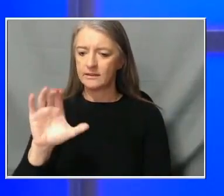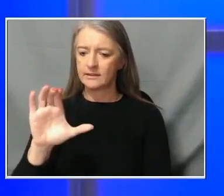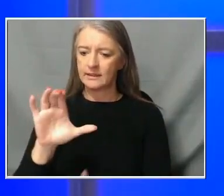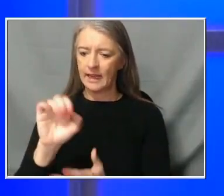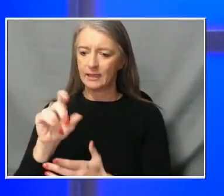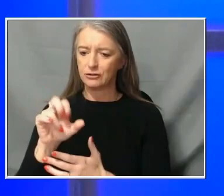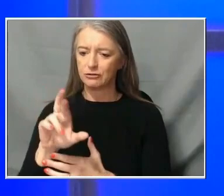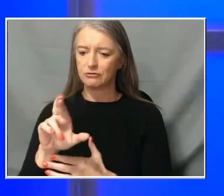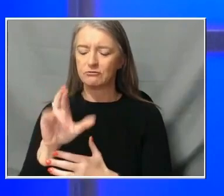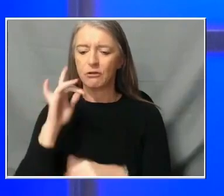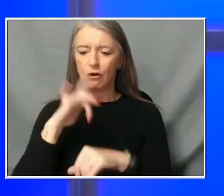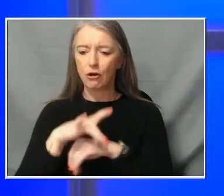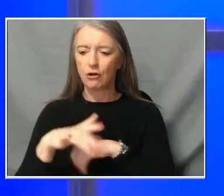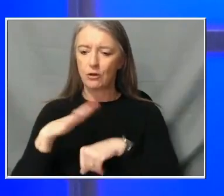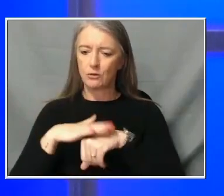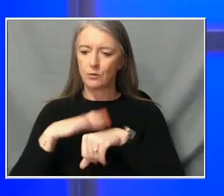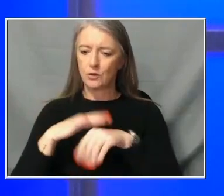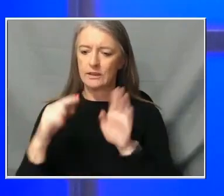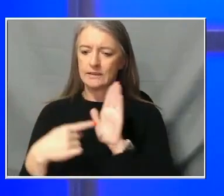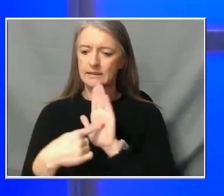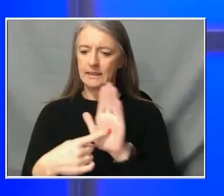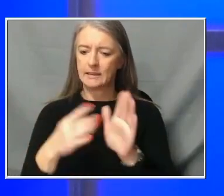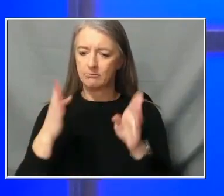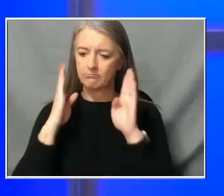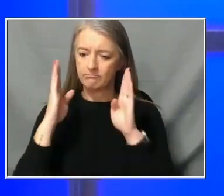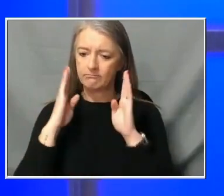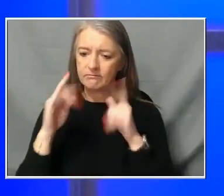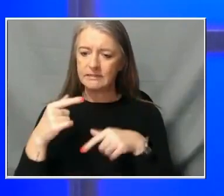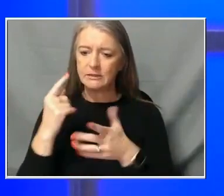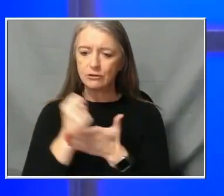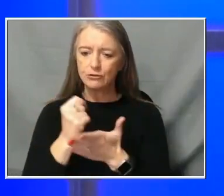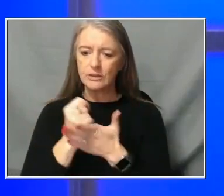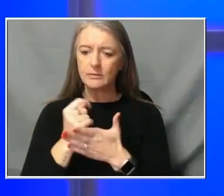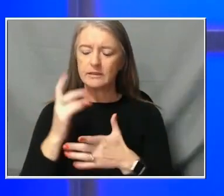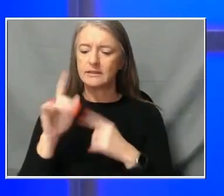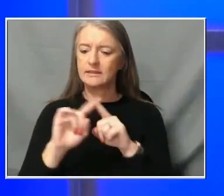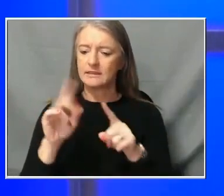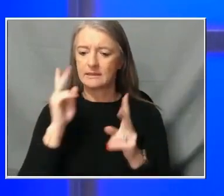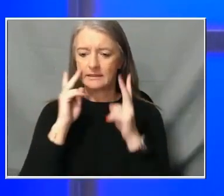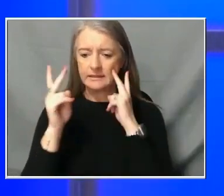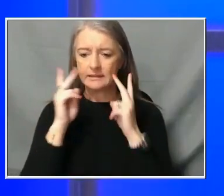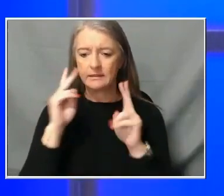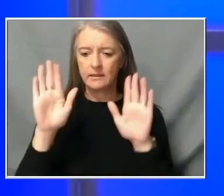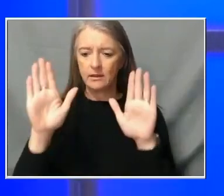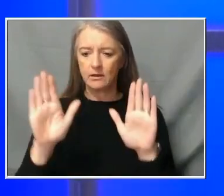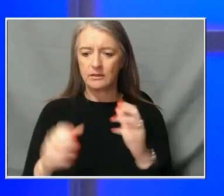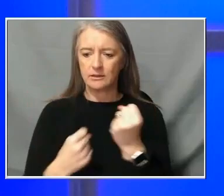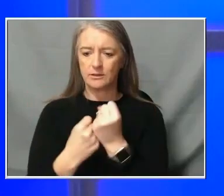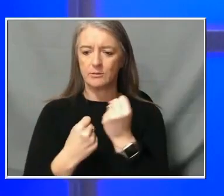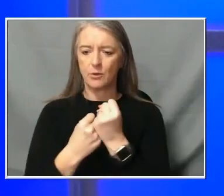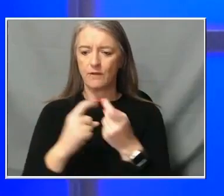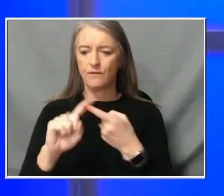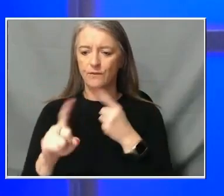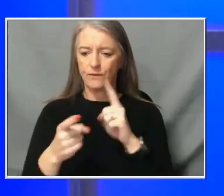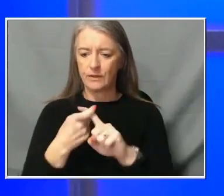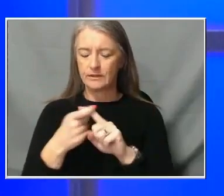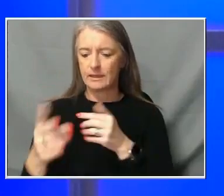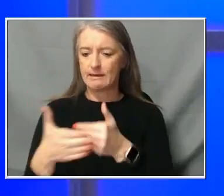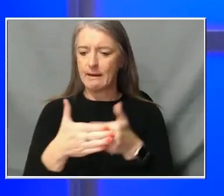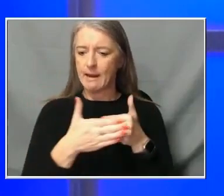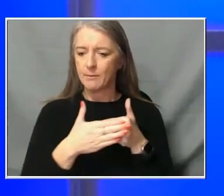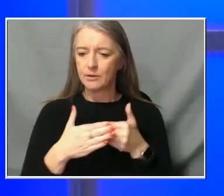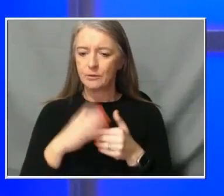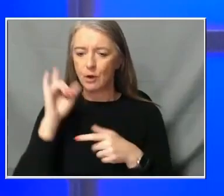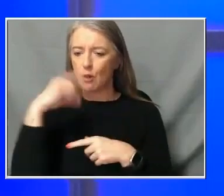that you need to pay attention to. You'll hear the ups and downs of treatment, and you'll see the awesome support from friends and neighbors and what that